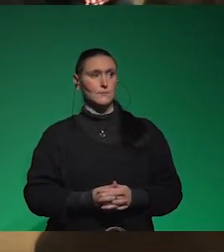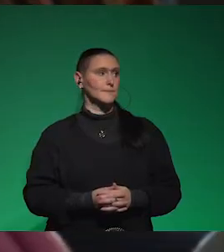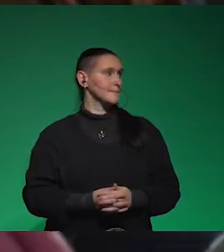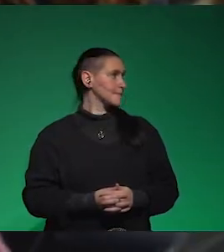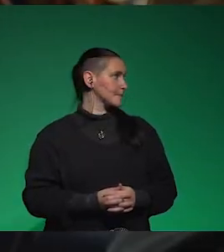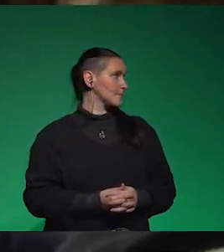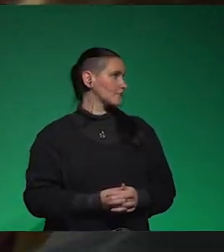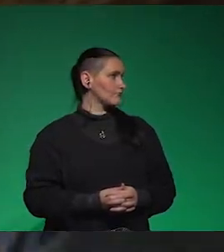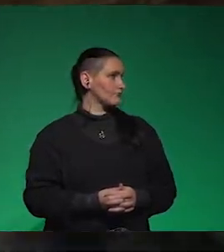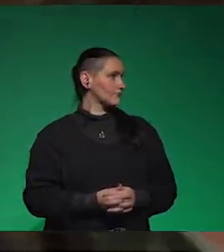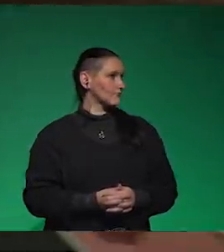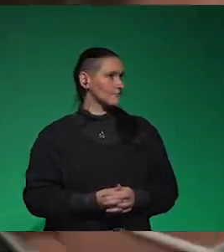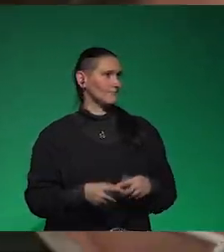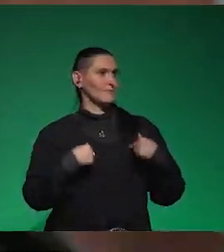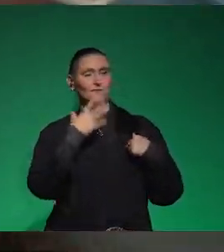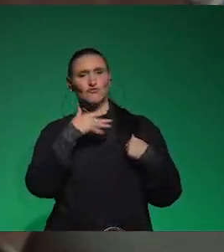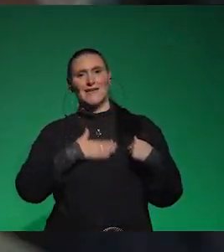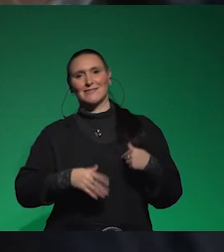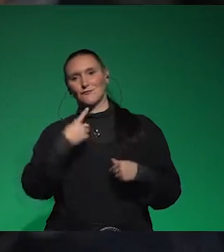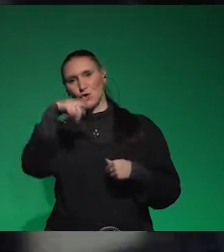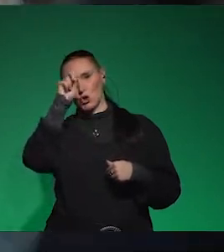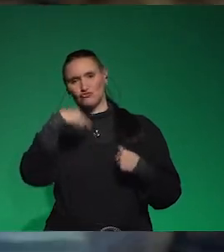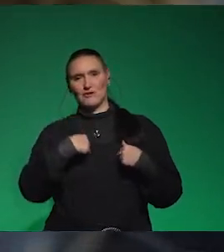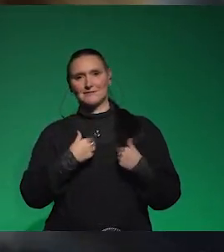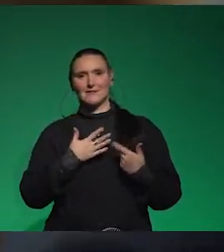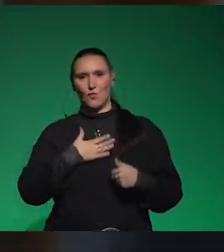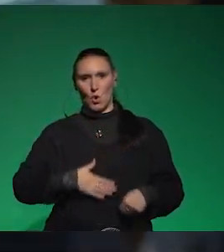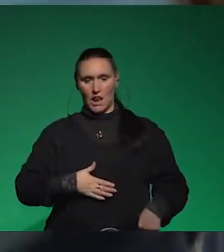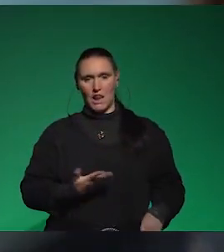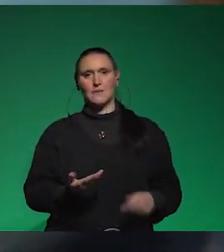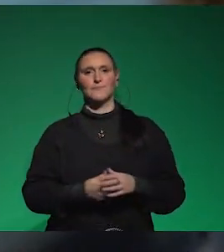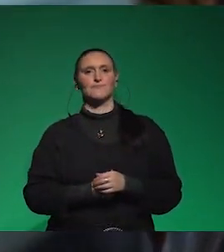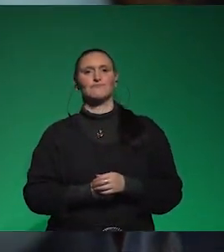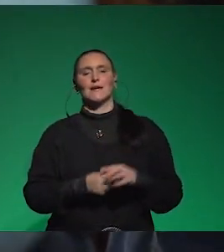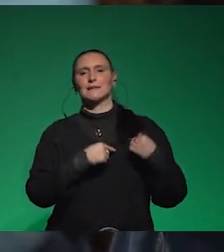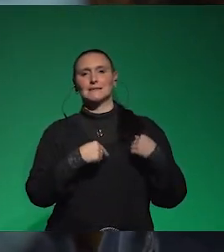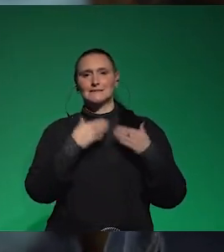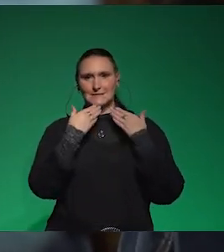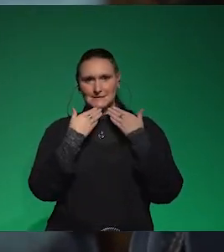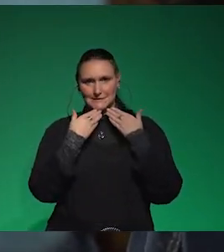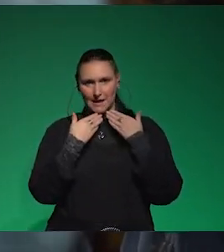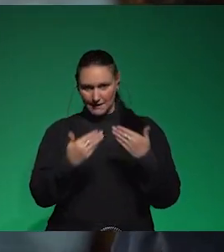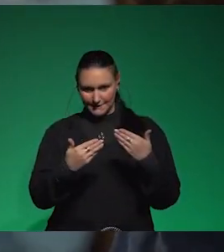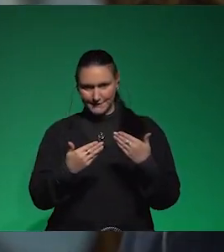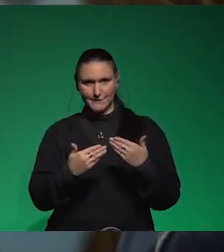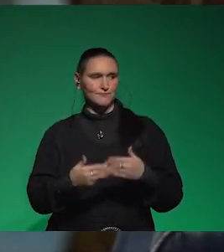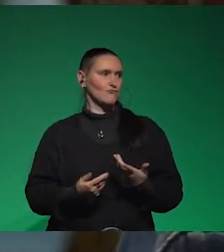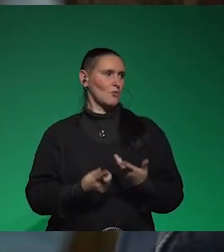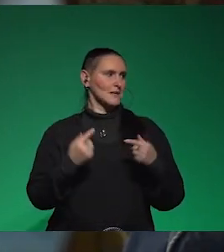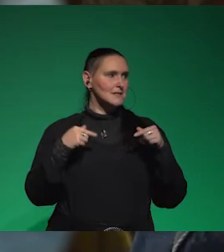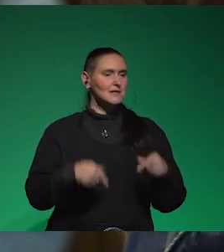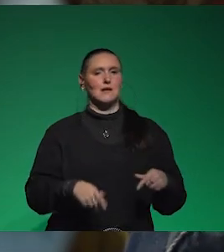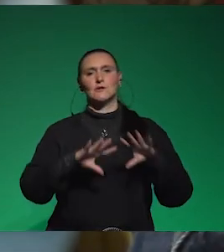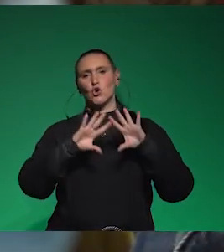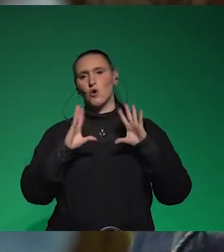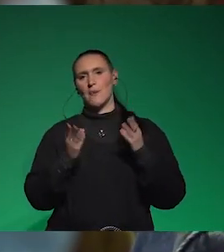Ich möchte gerne auf Deutsch sprechen, da fühle ich mich etwas wohler. So I would like to speak in German because it's easier to